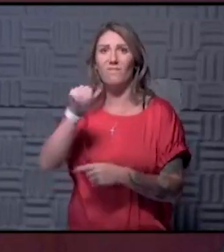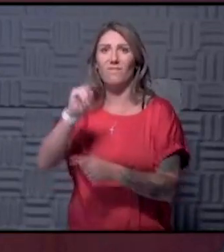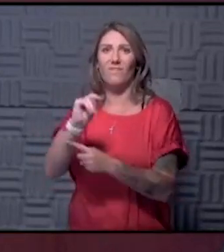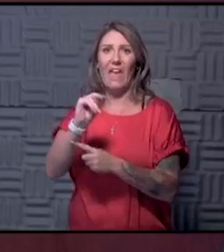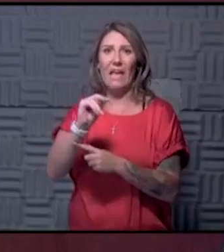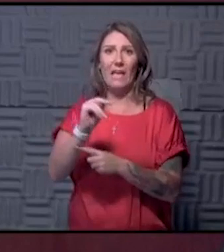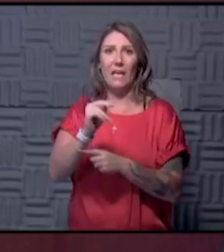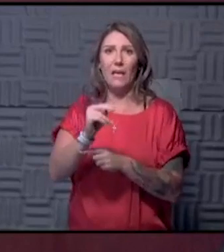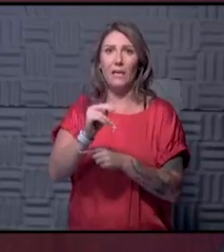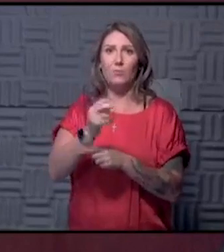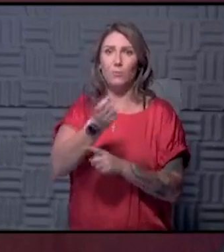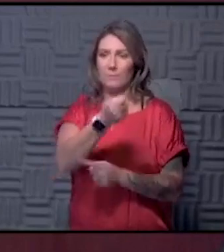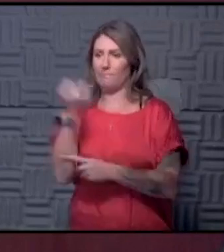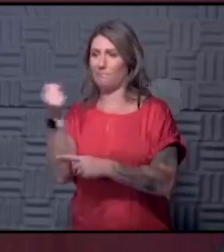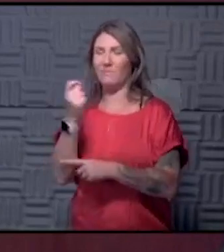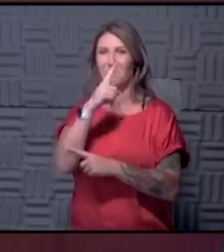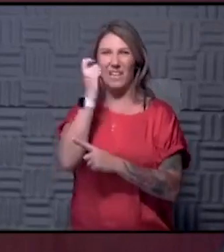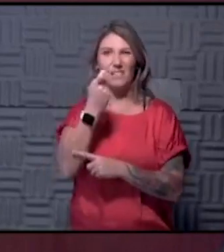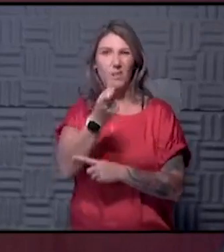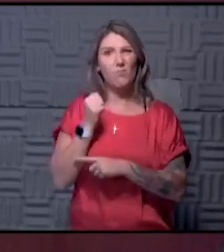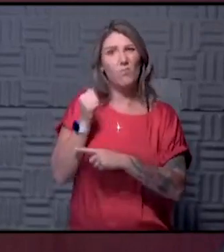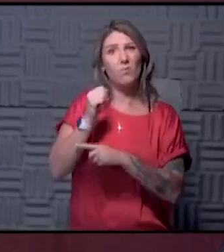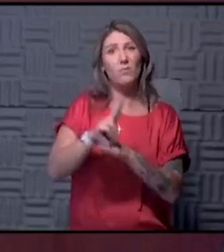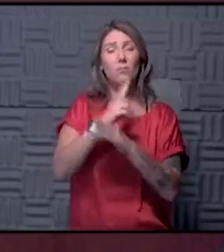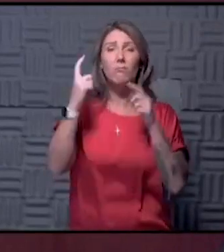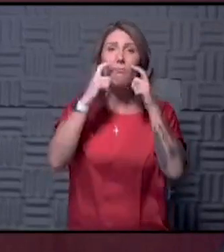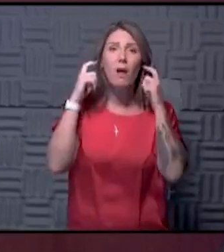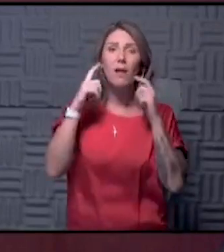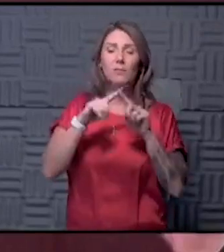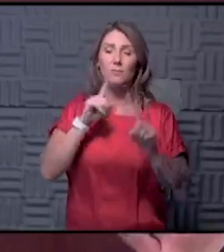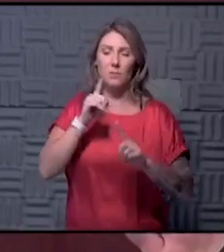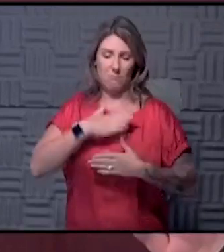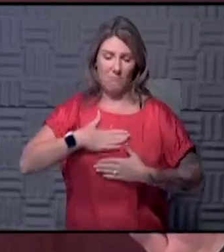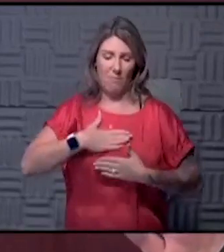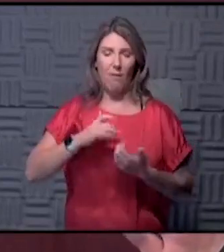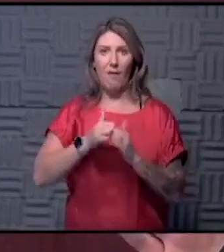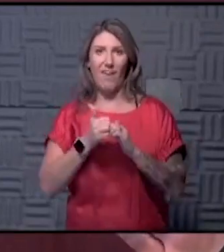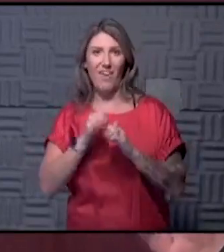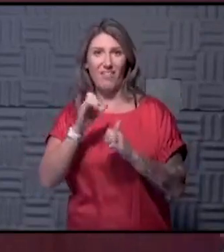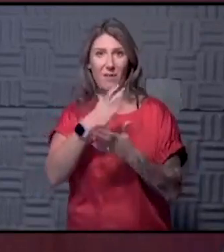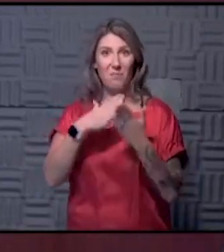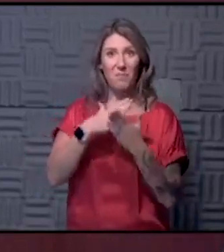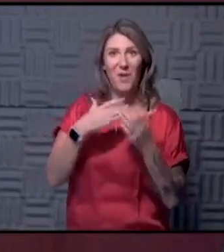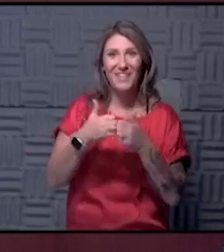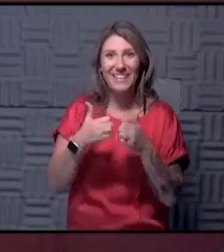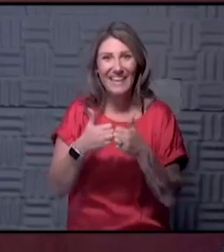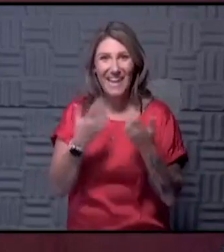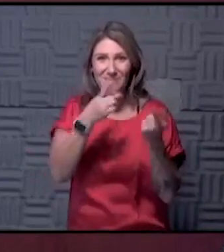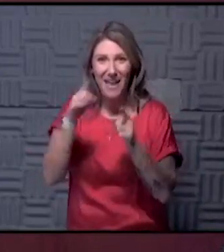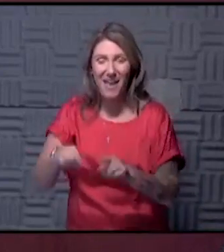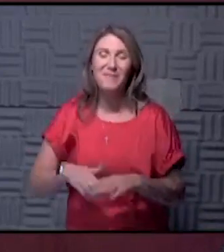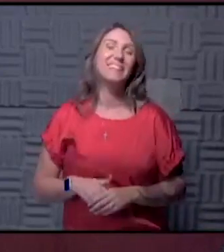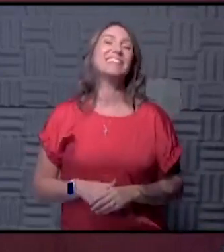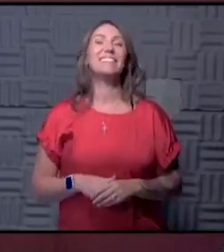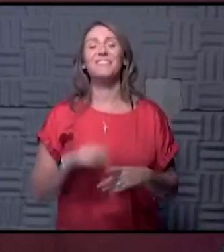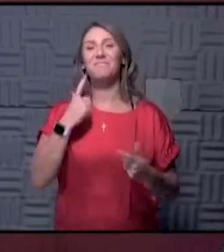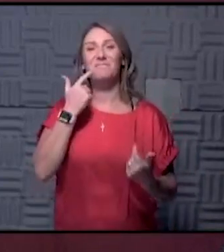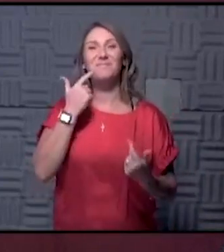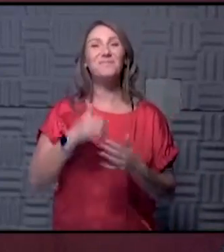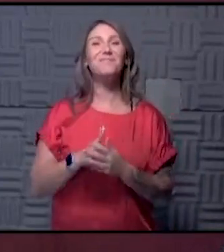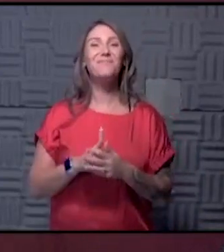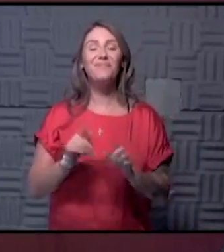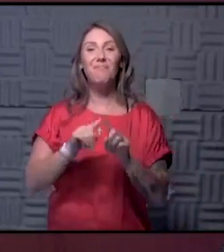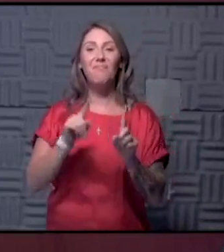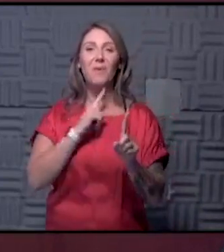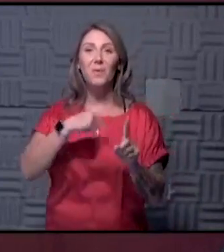refusing to wear their masks. So I was really pleased with how that part of the football That's game great. went. Yeah. But I